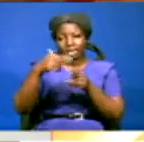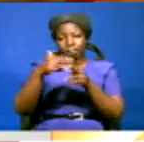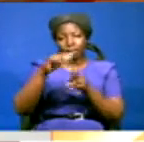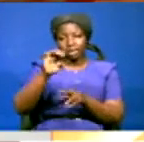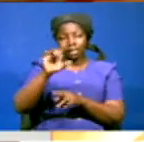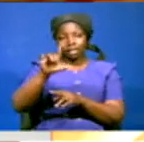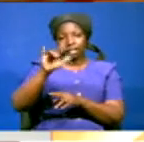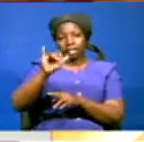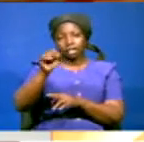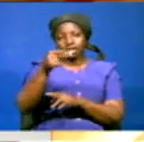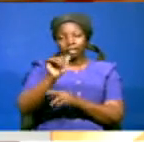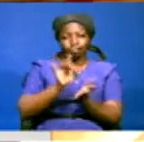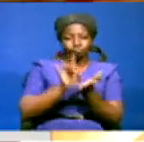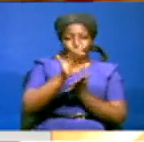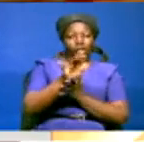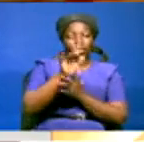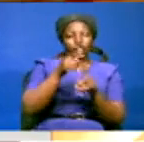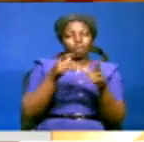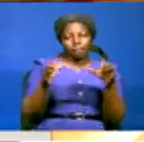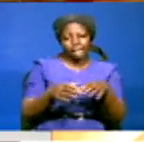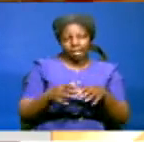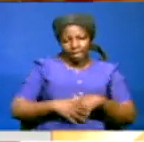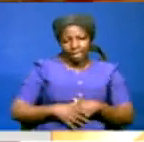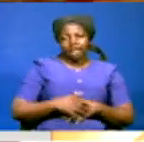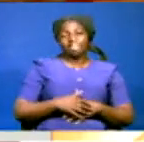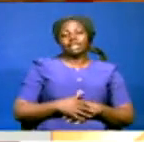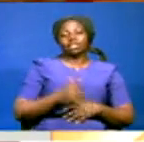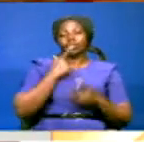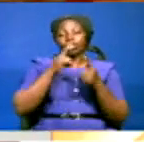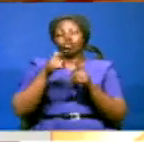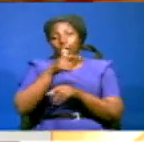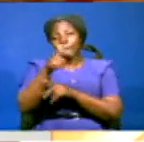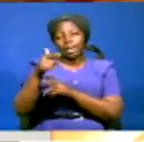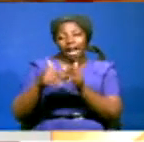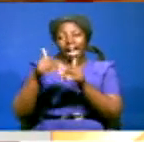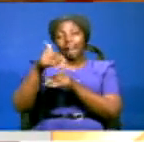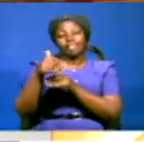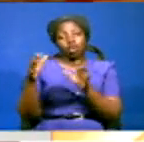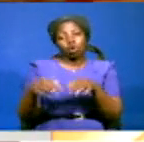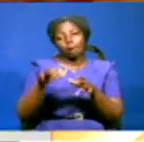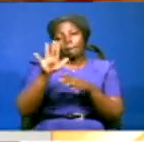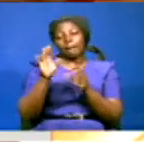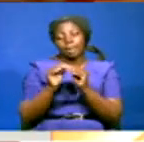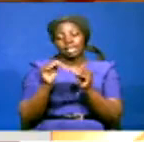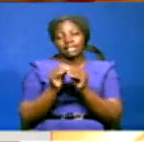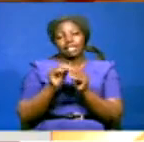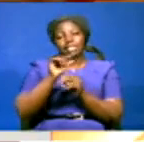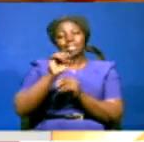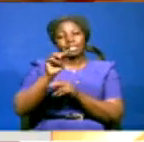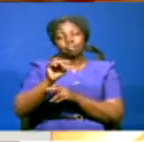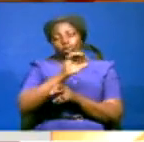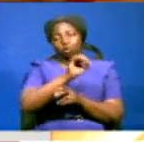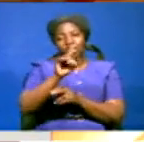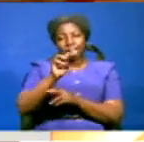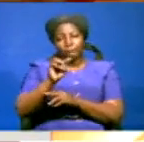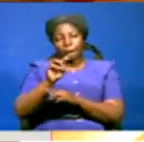from the party for disloyalty. Addressing the press after the delegates' meeting, Gem ODM branch chair Nick Ochola said